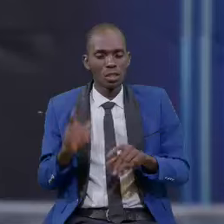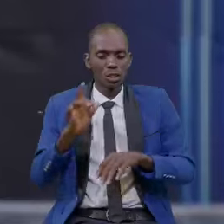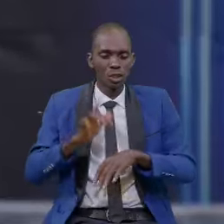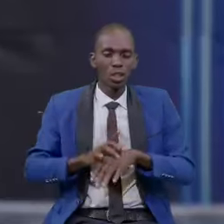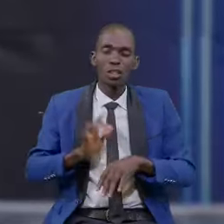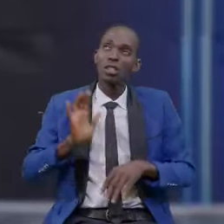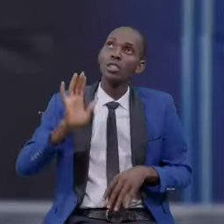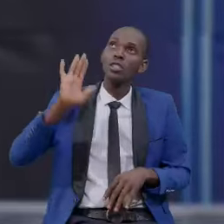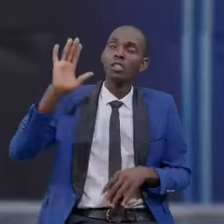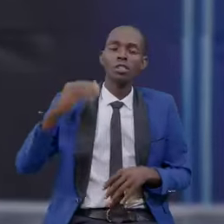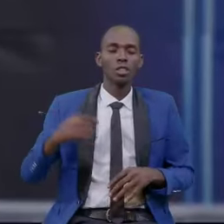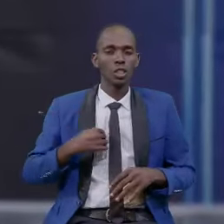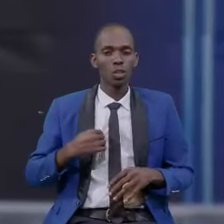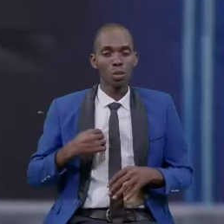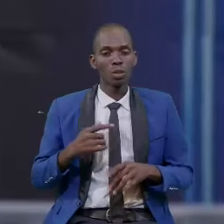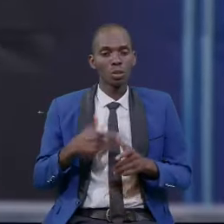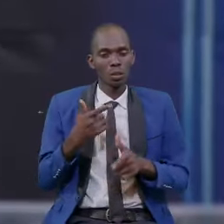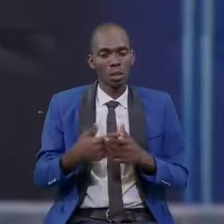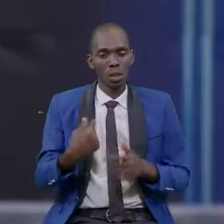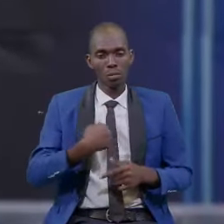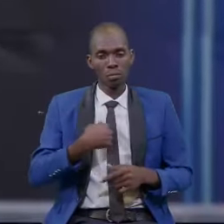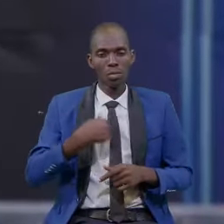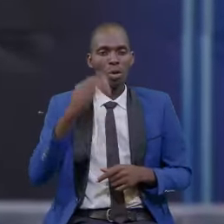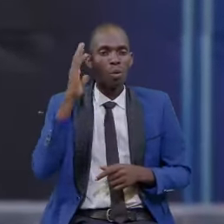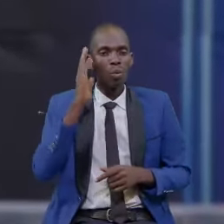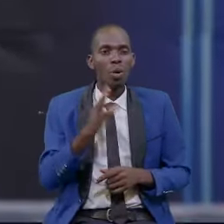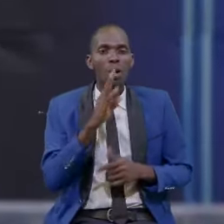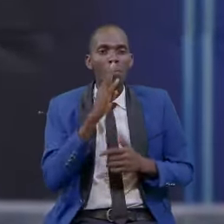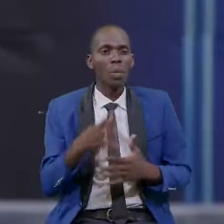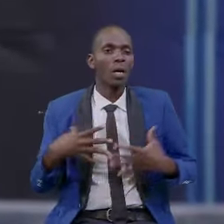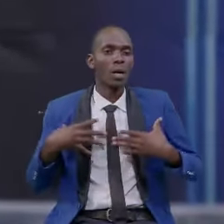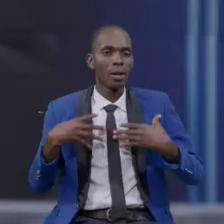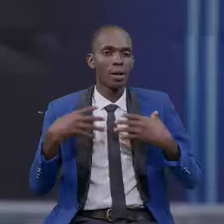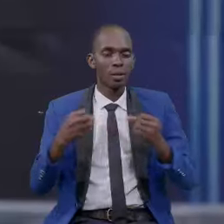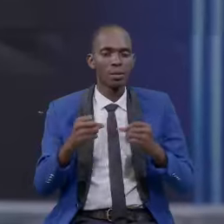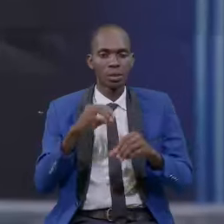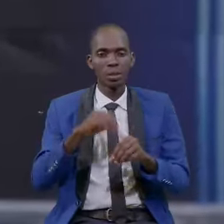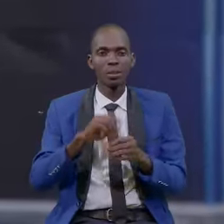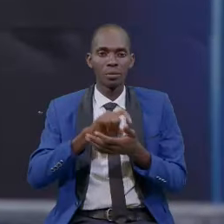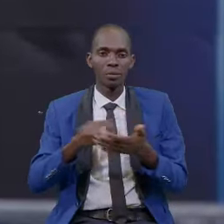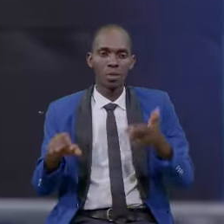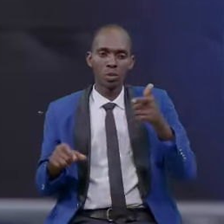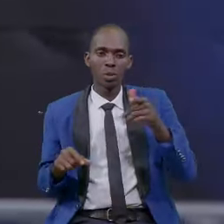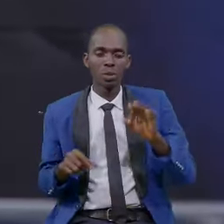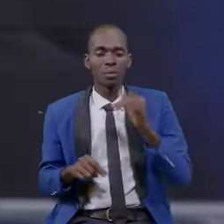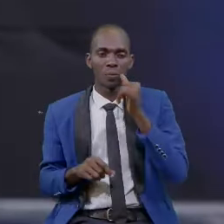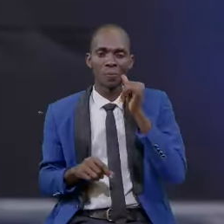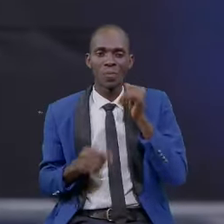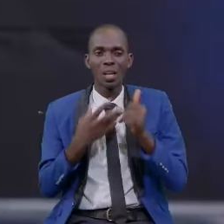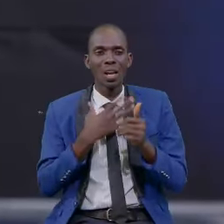I shall be whole. Look at verse 29. In verse 29, and